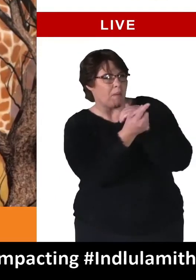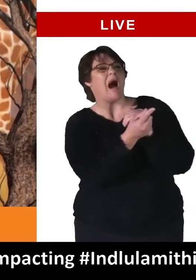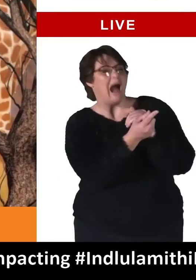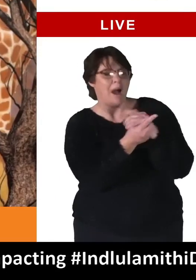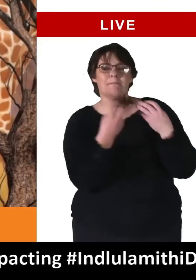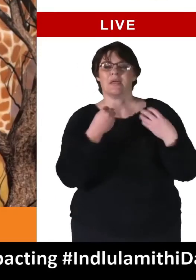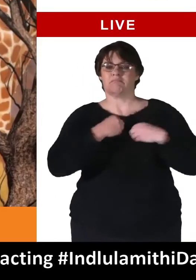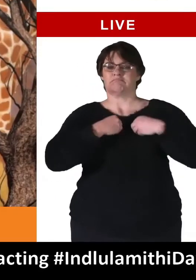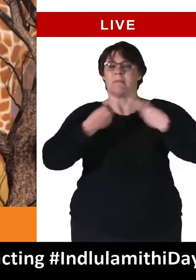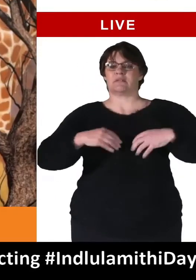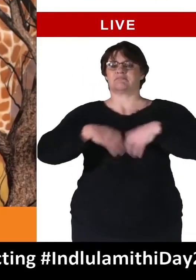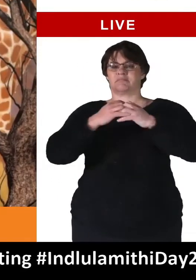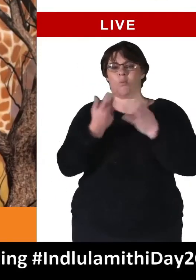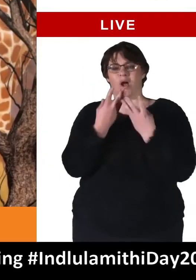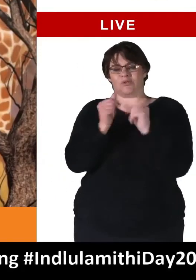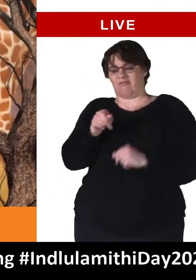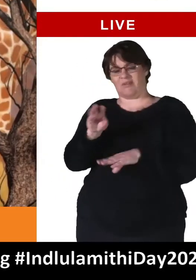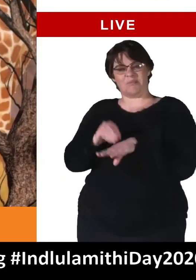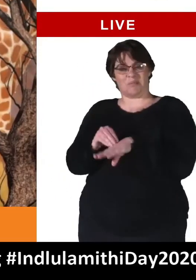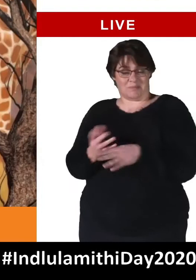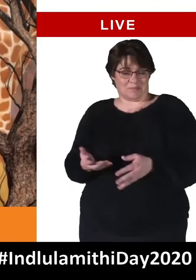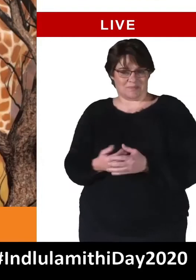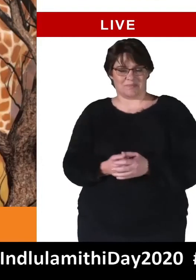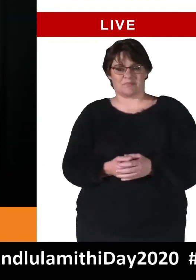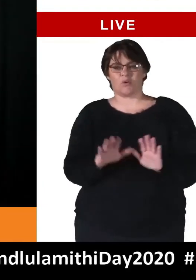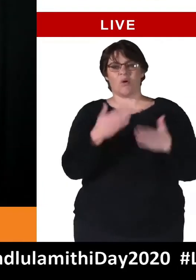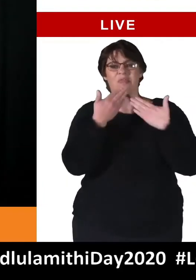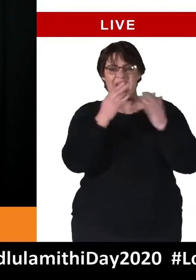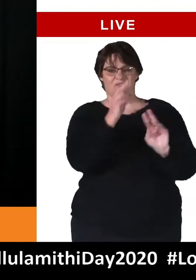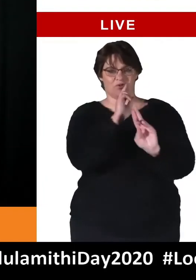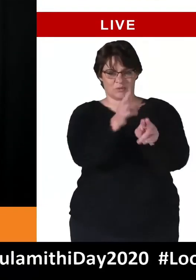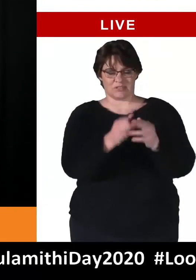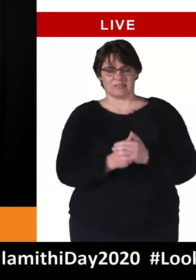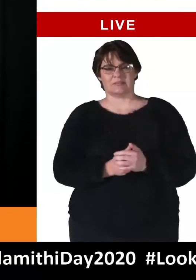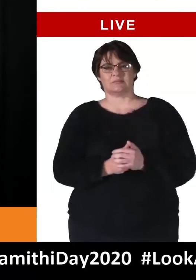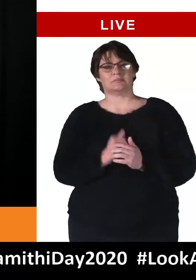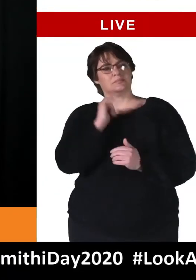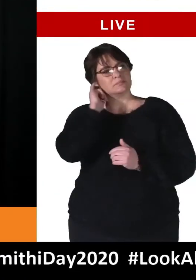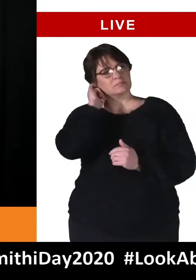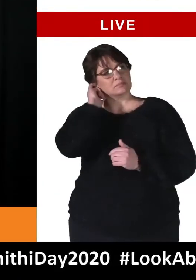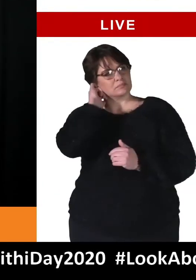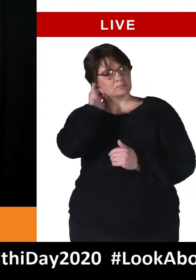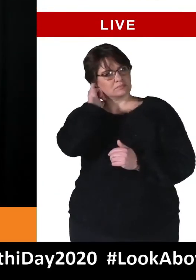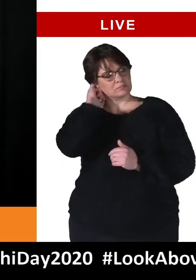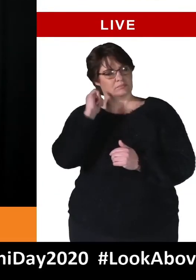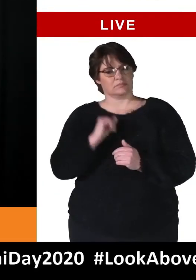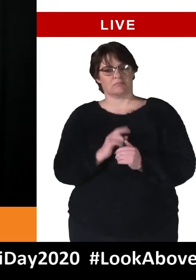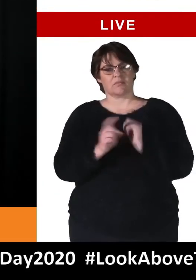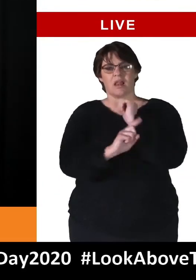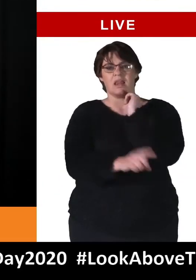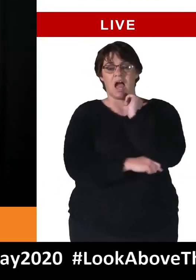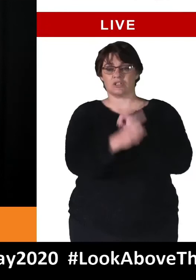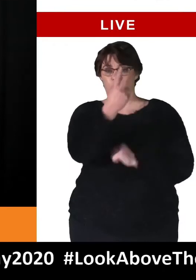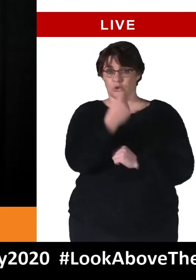are facing. Thanks very much, Prof, for that response. Now I have the last